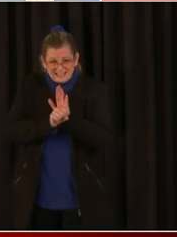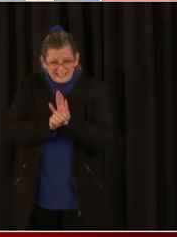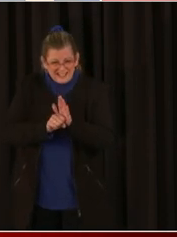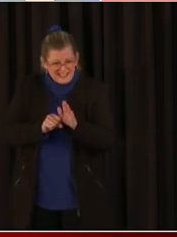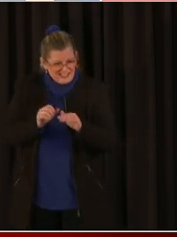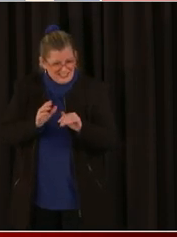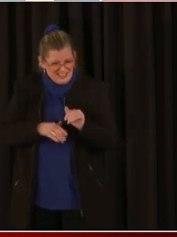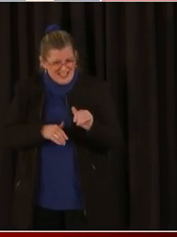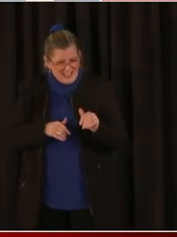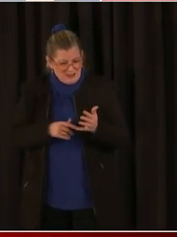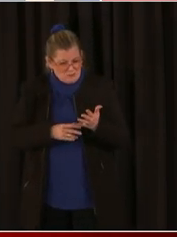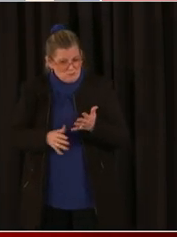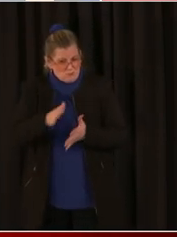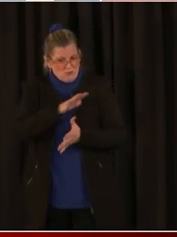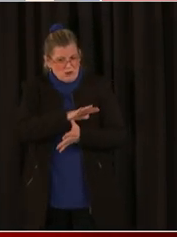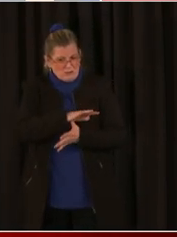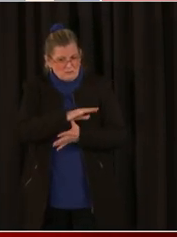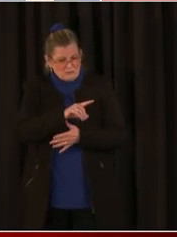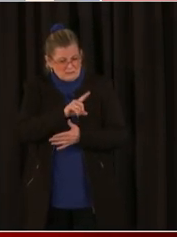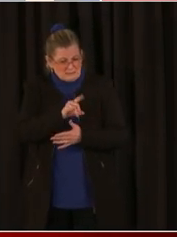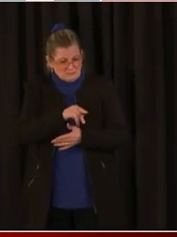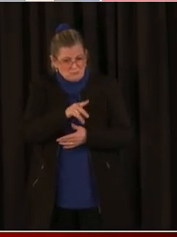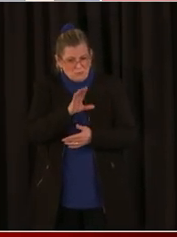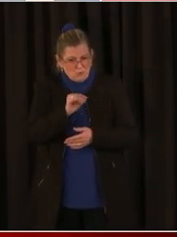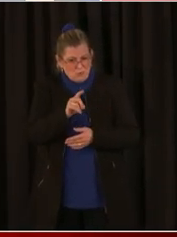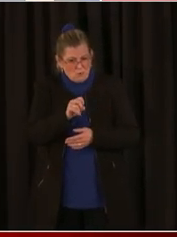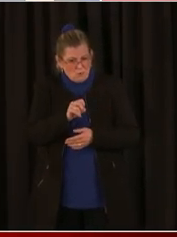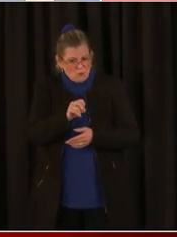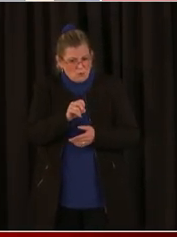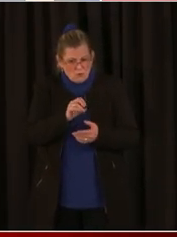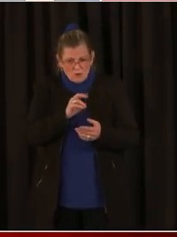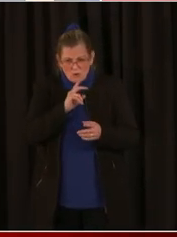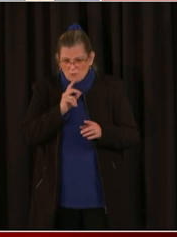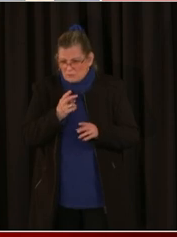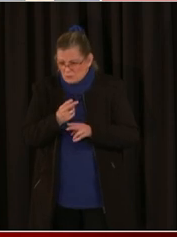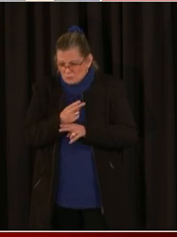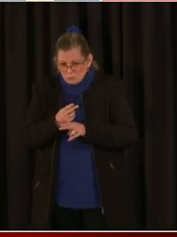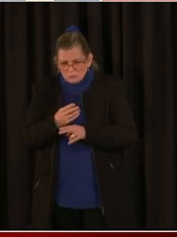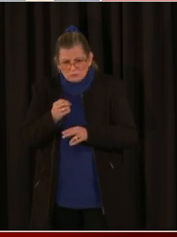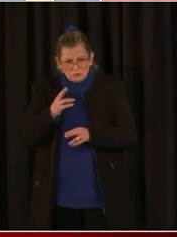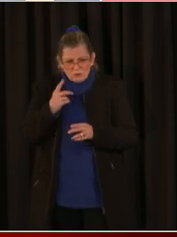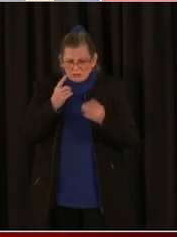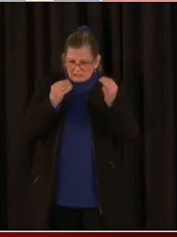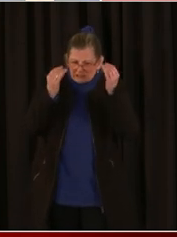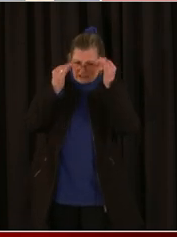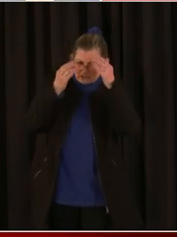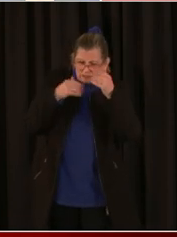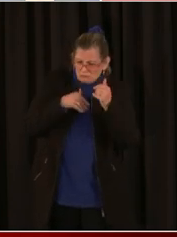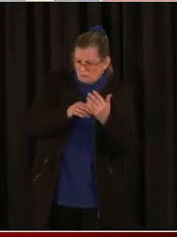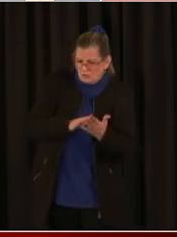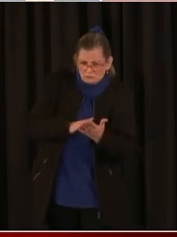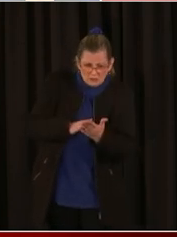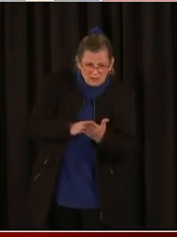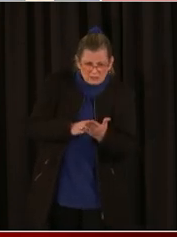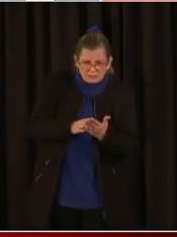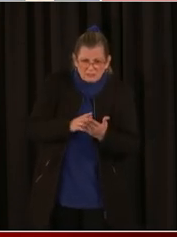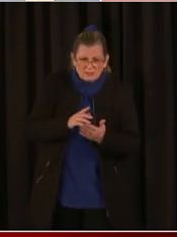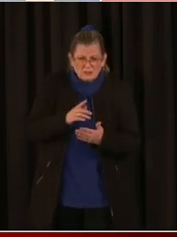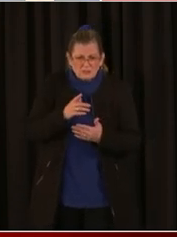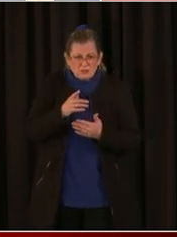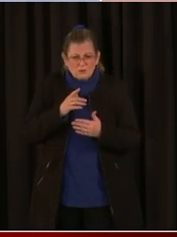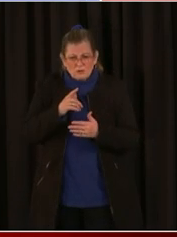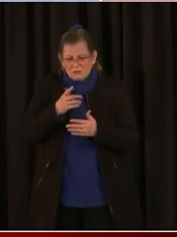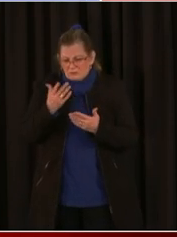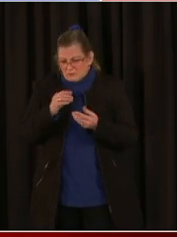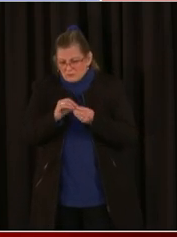different than prioritizing zip codes that are being used or that are being considered to sort of address